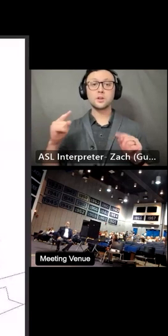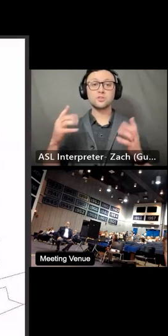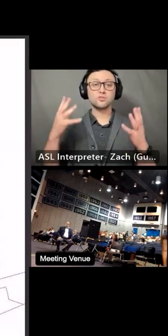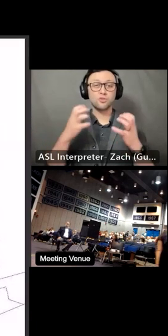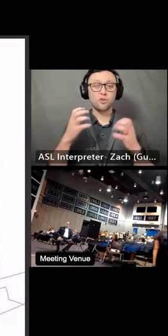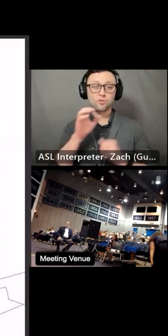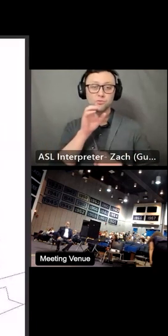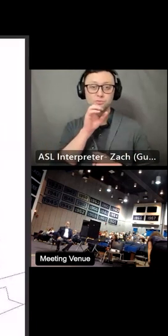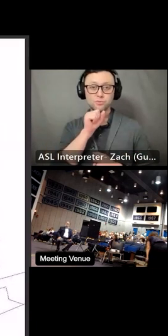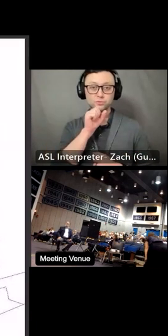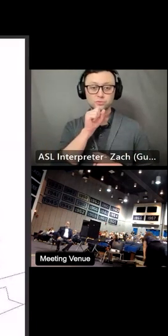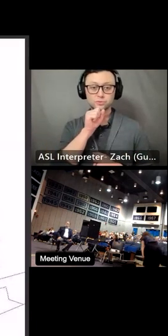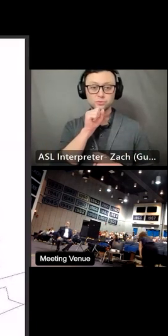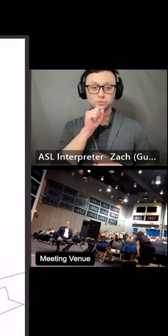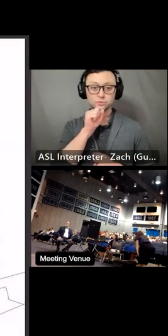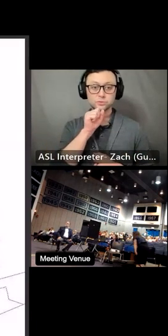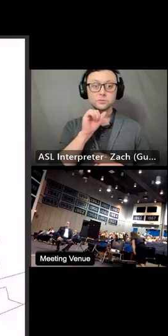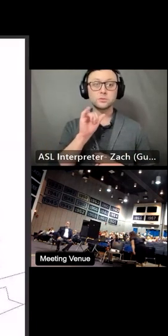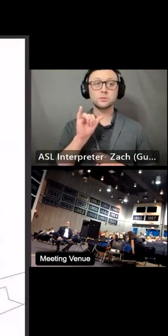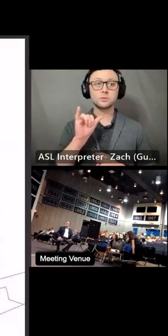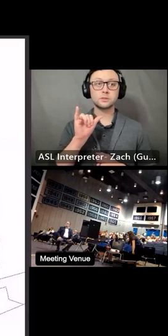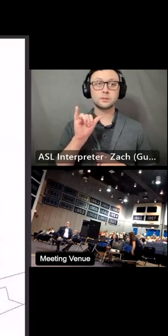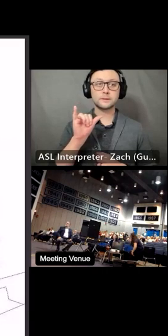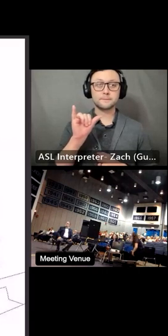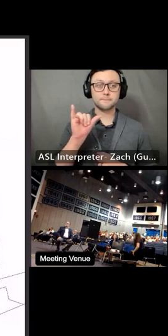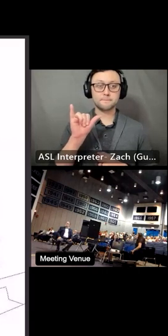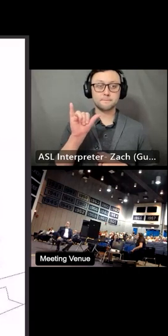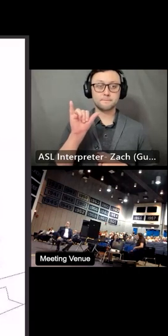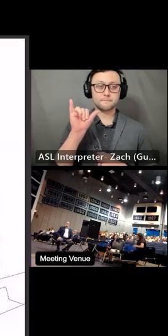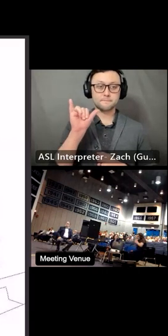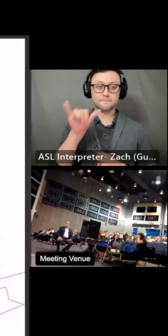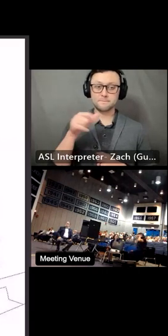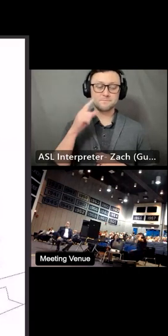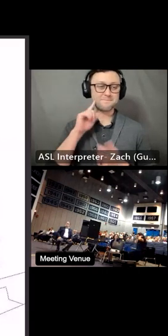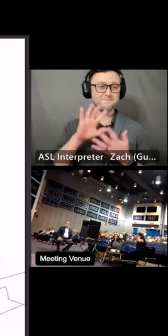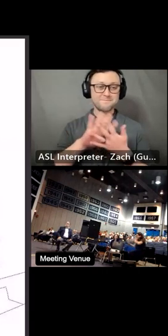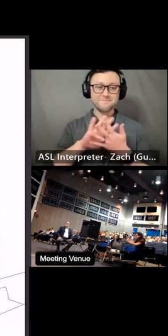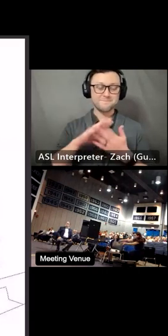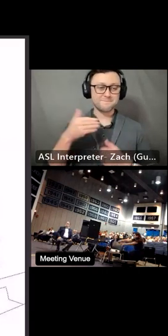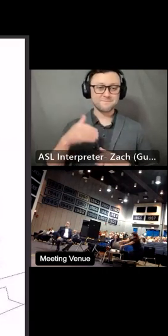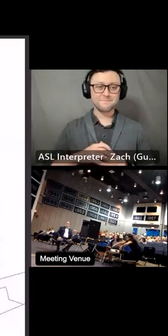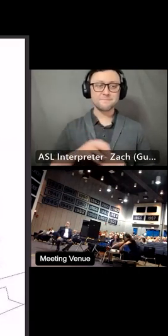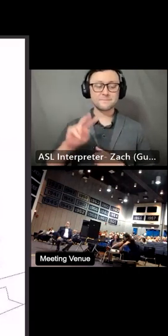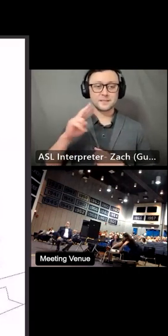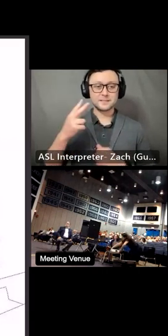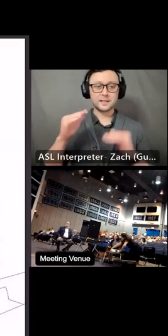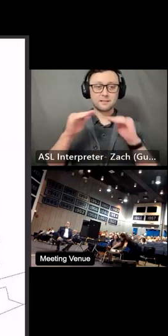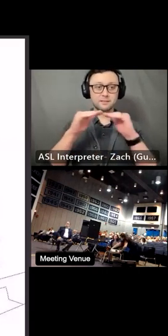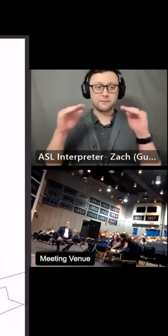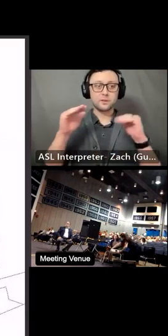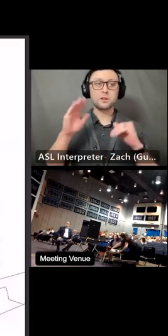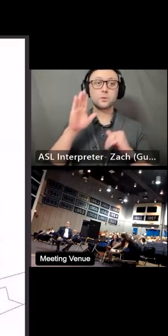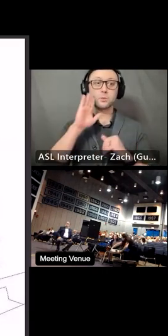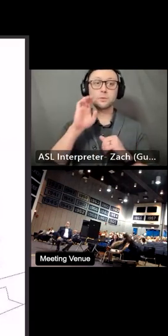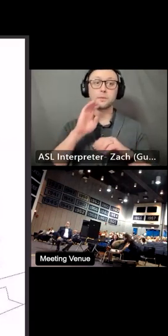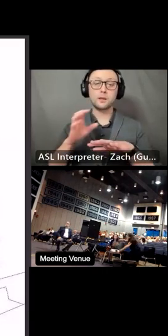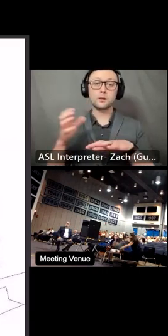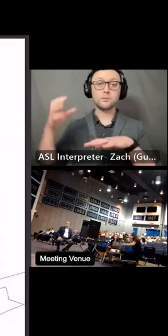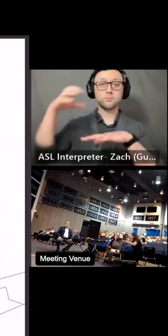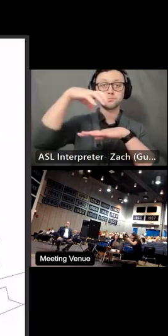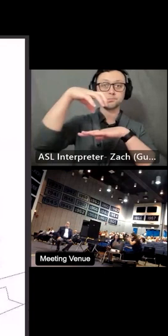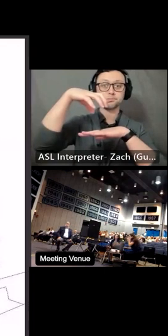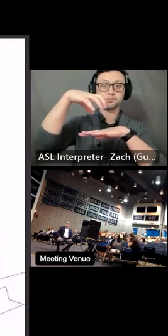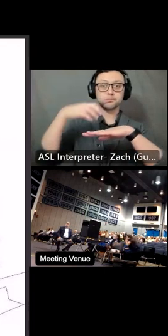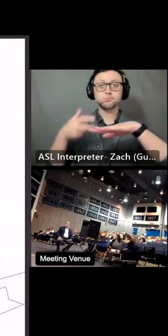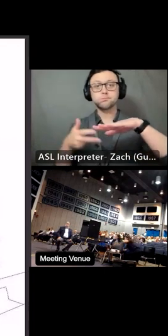be squarely on that 500 Arborway parcel. And the second level of which would span over the culvert,